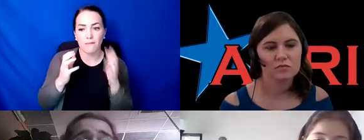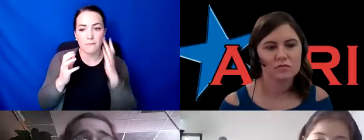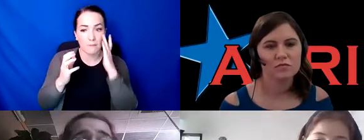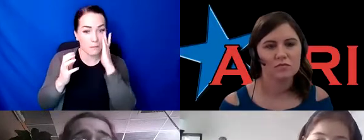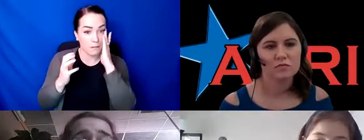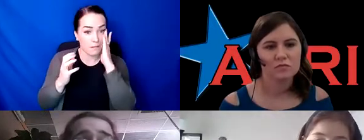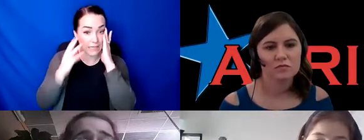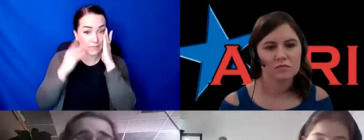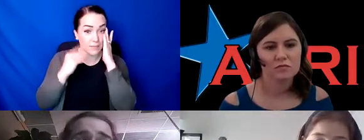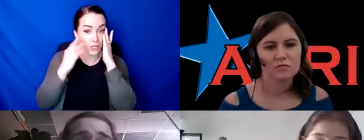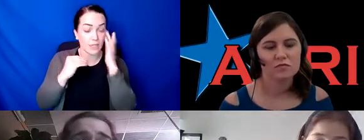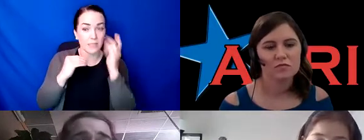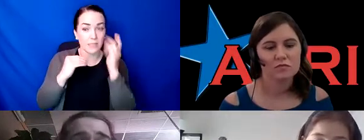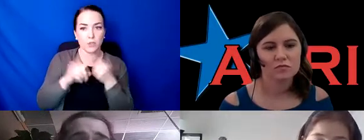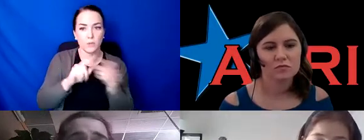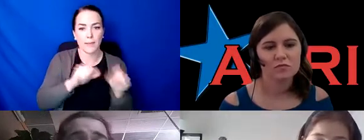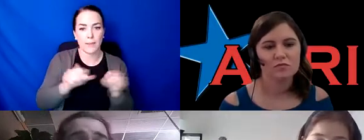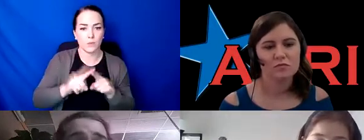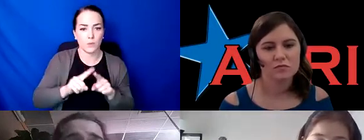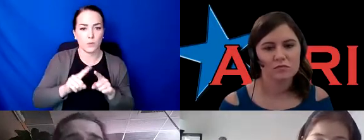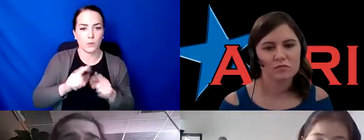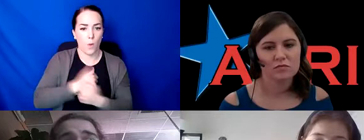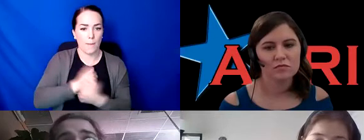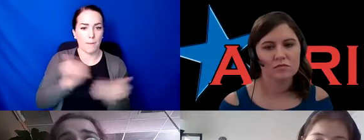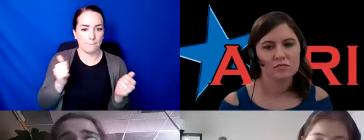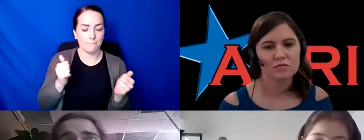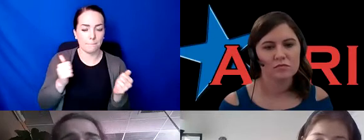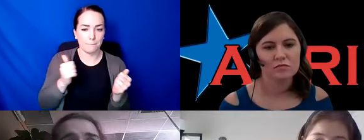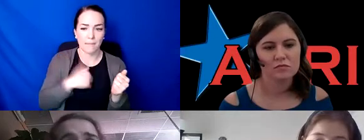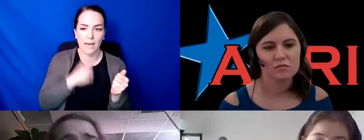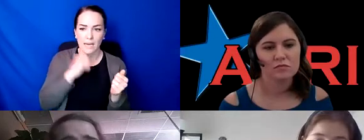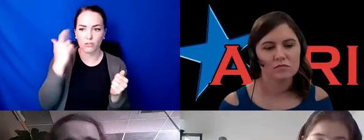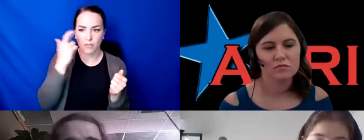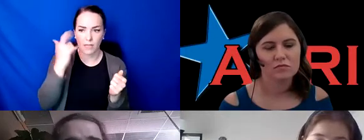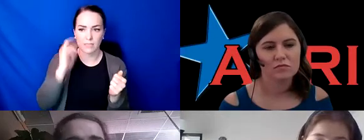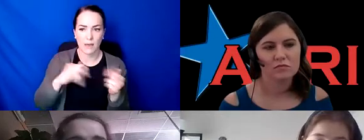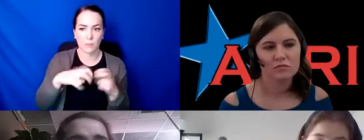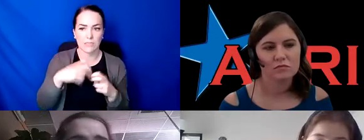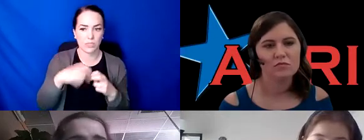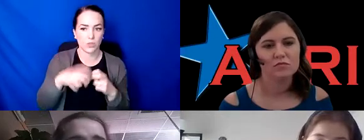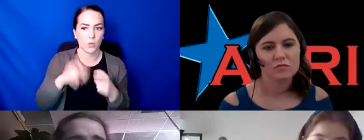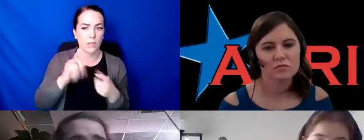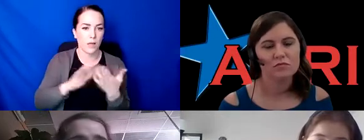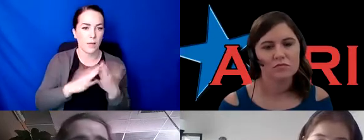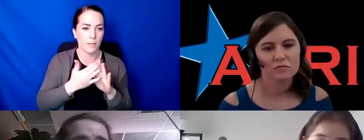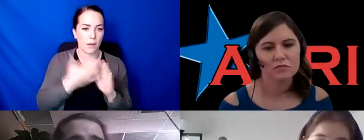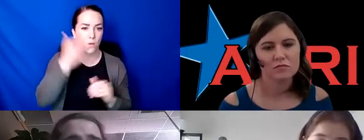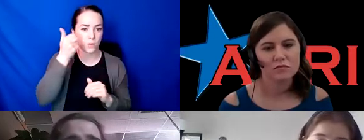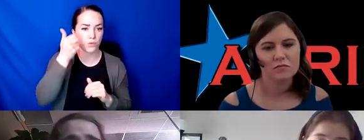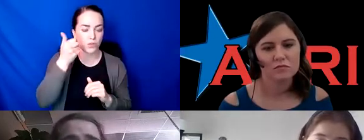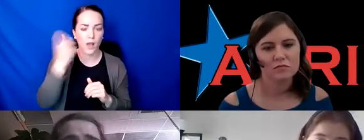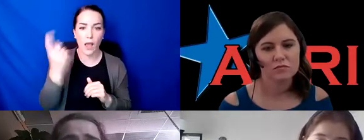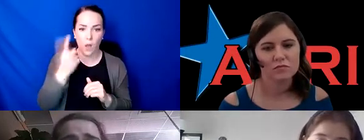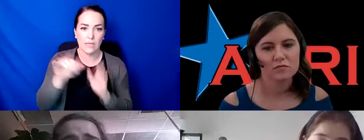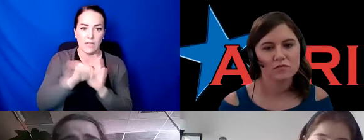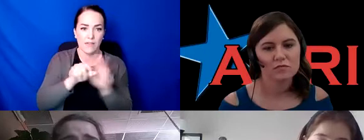experience to be able to open up about that, which I didn't realize was an issue until I got older, because I'd always identified as